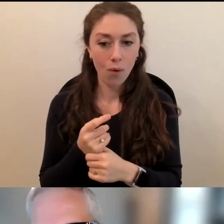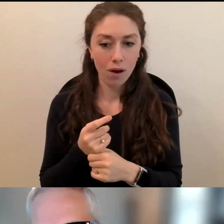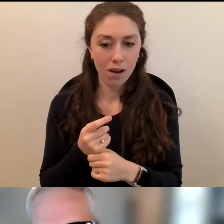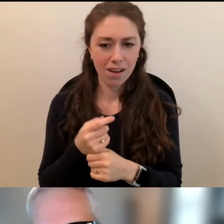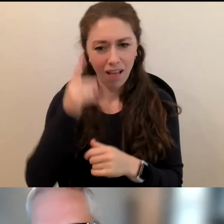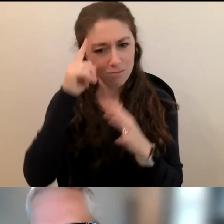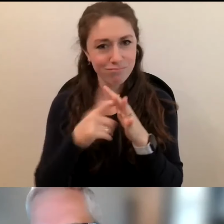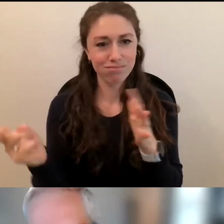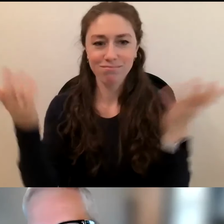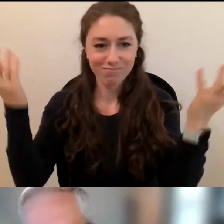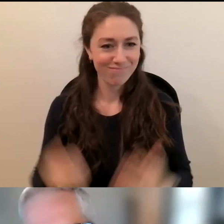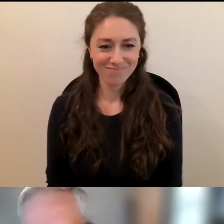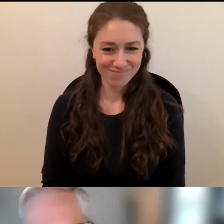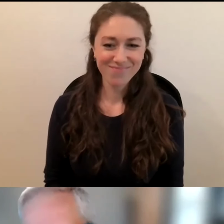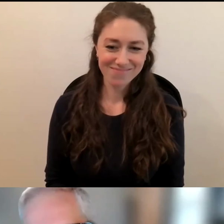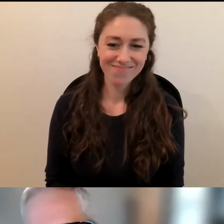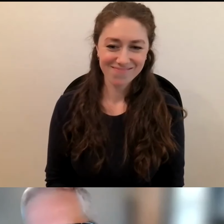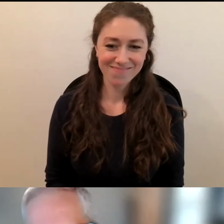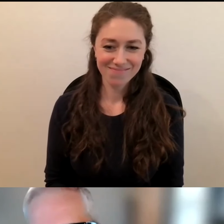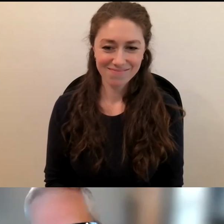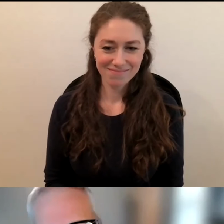I've lost the plot. So anyway.